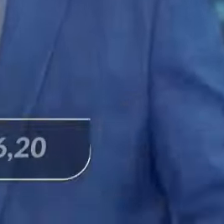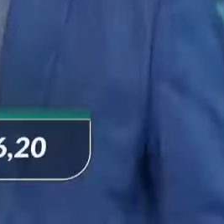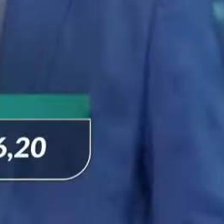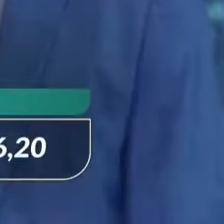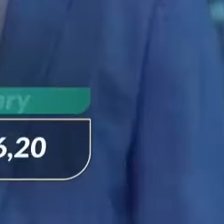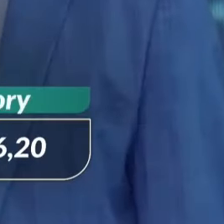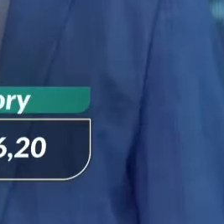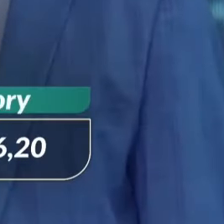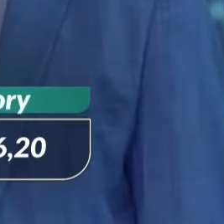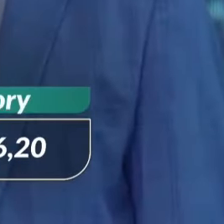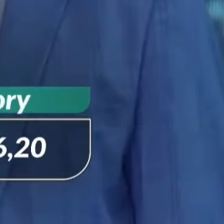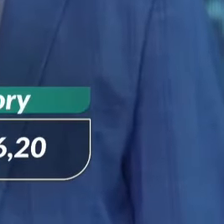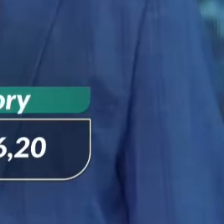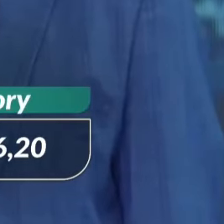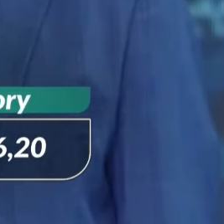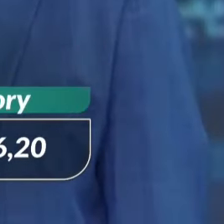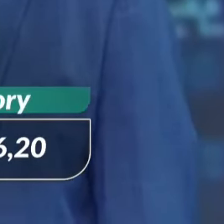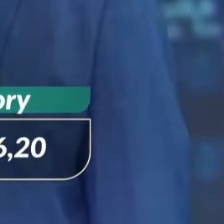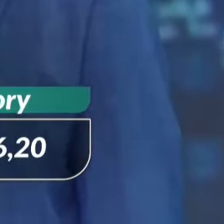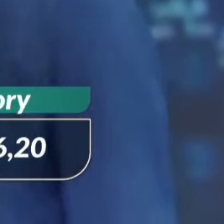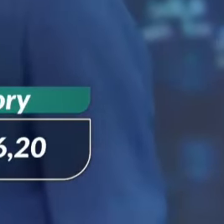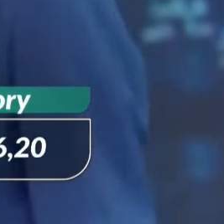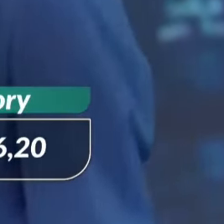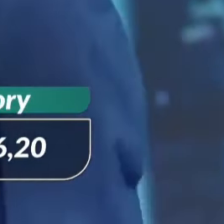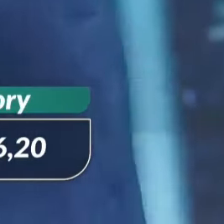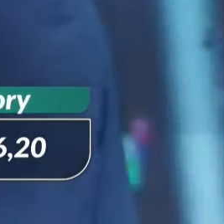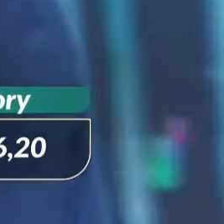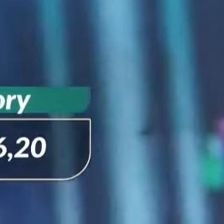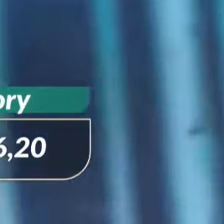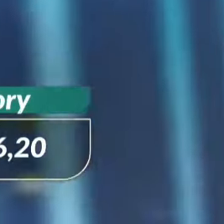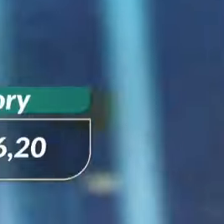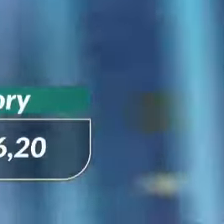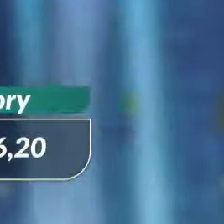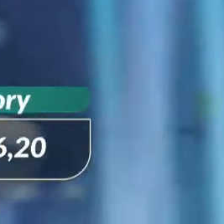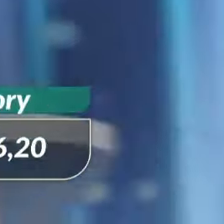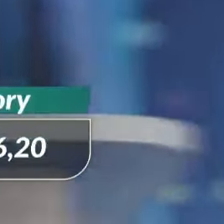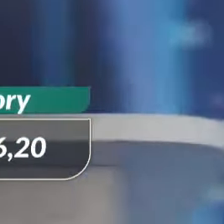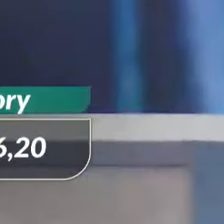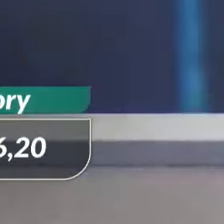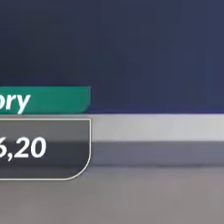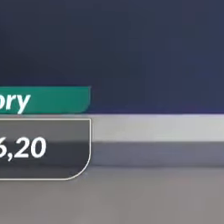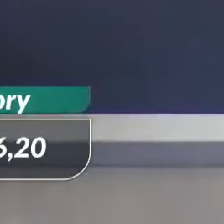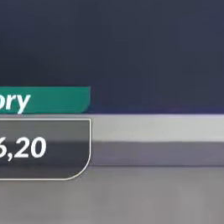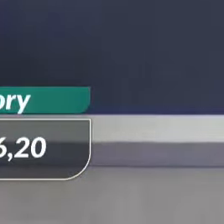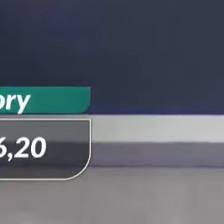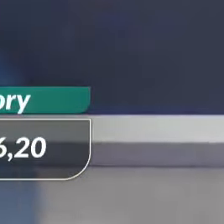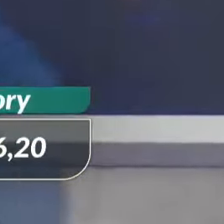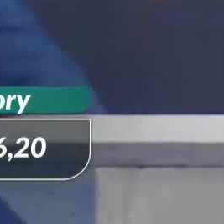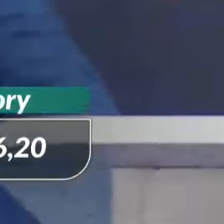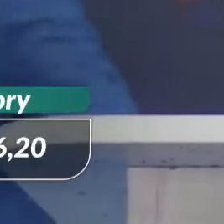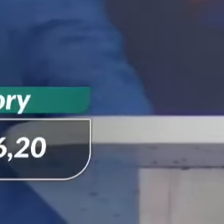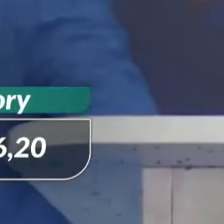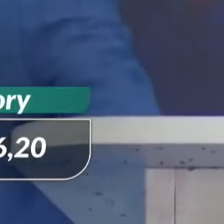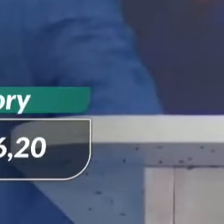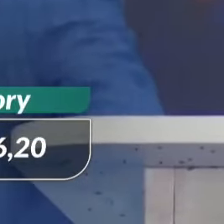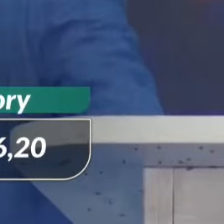invigorated by the master. Invigorated by the master. When you are down and almost dead in